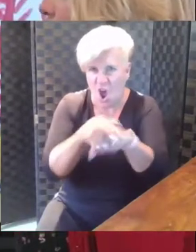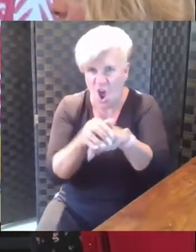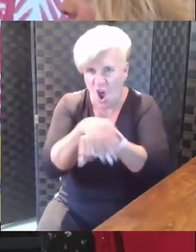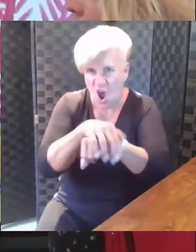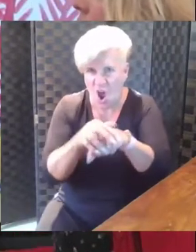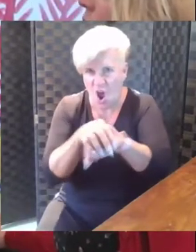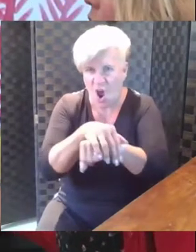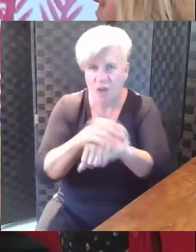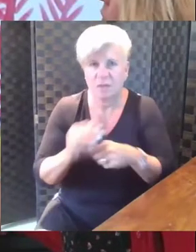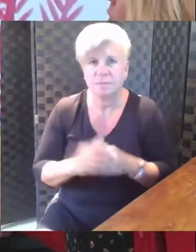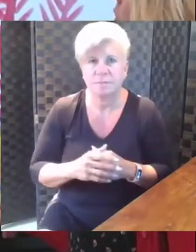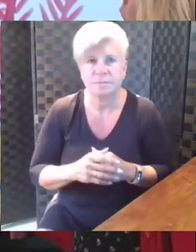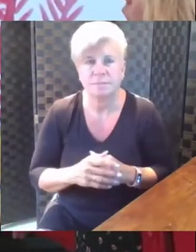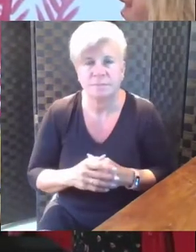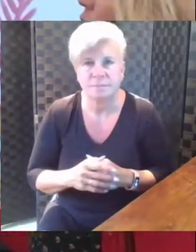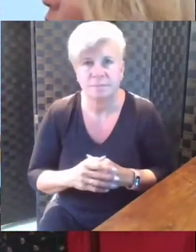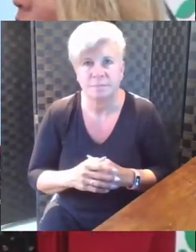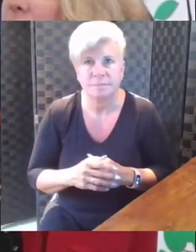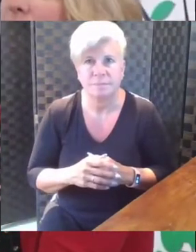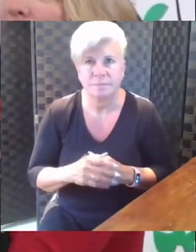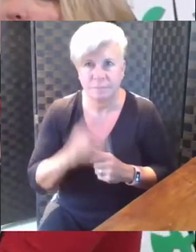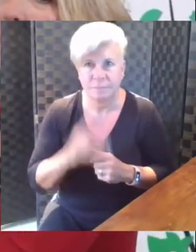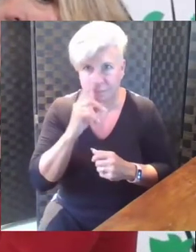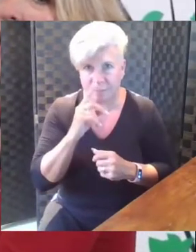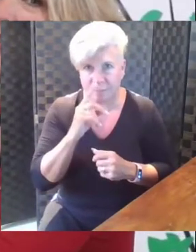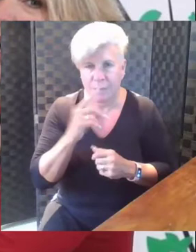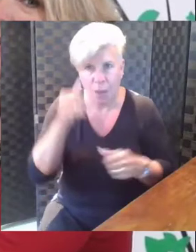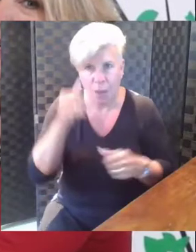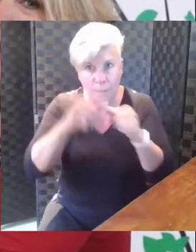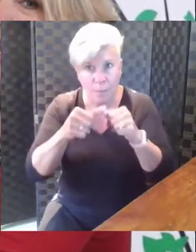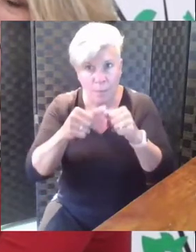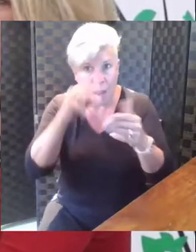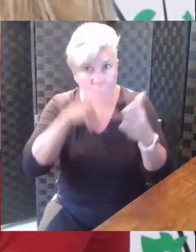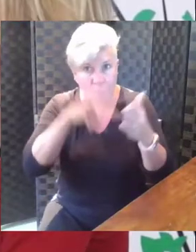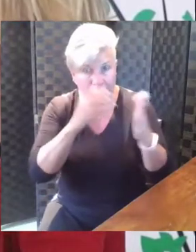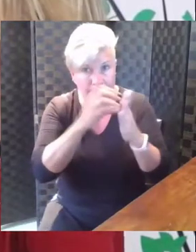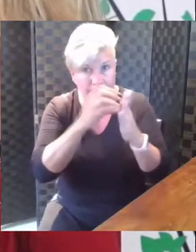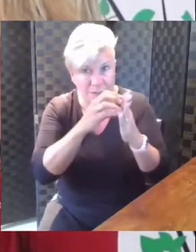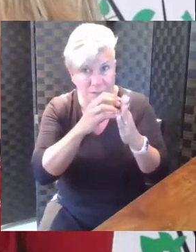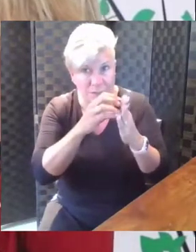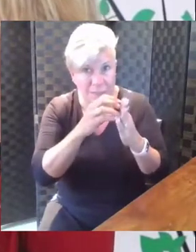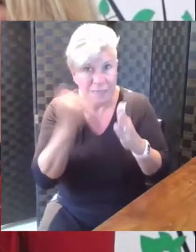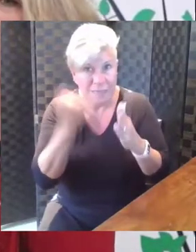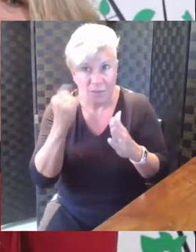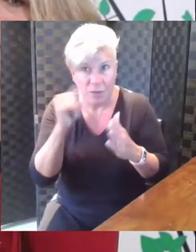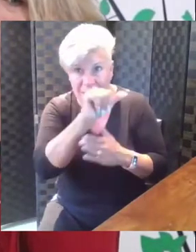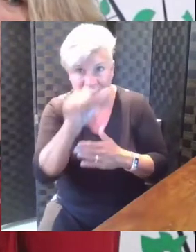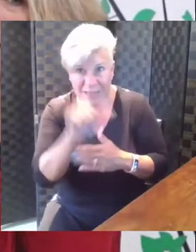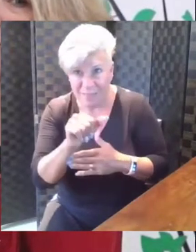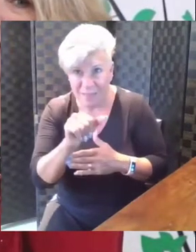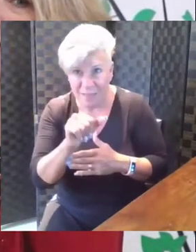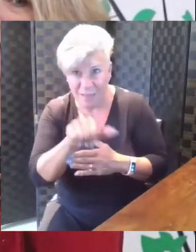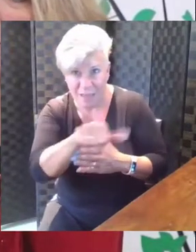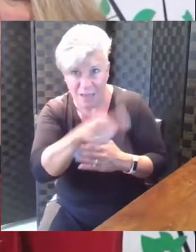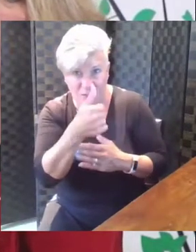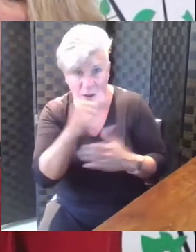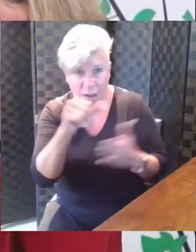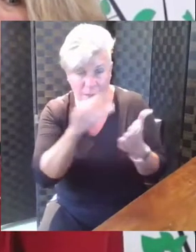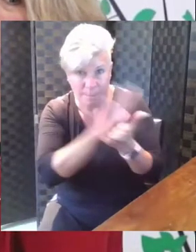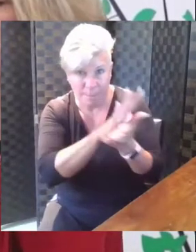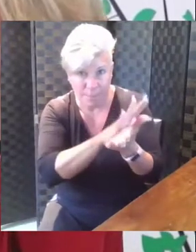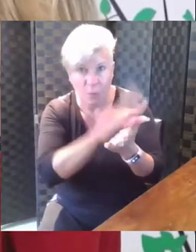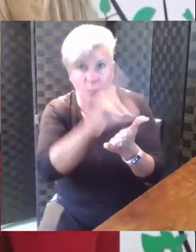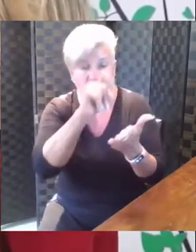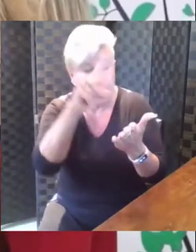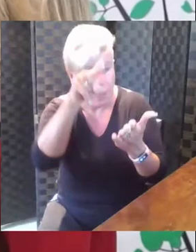of invertebrates. So I want to remember whenever I read a passage, if there are anything that are extra there, we want to